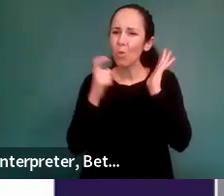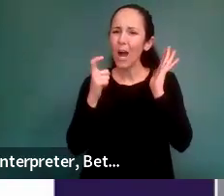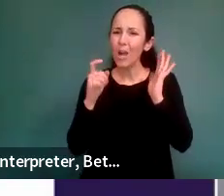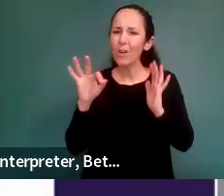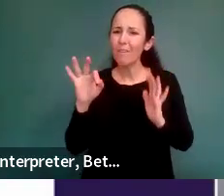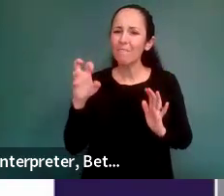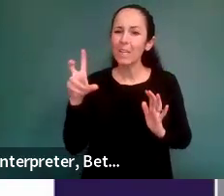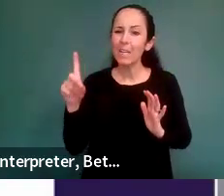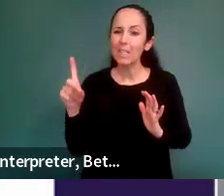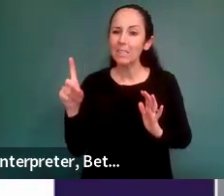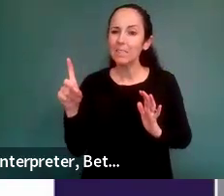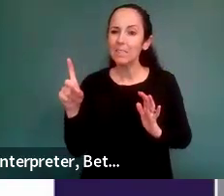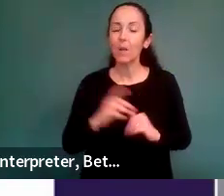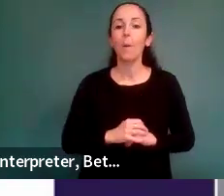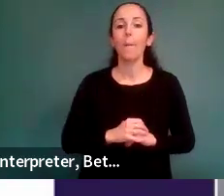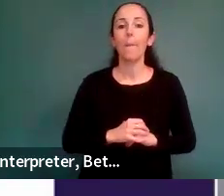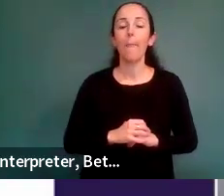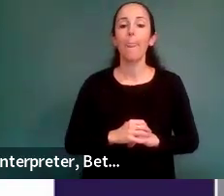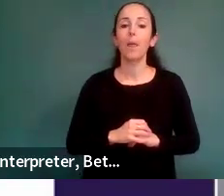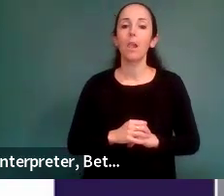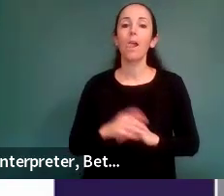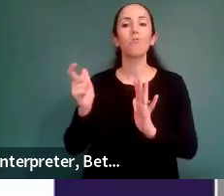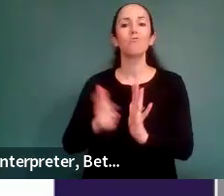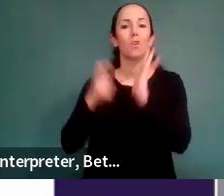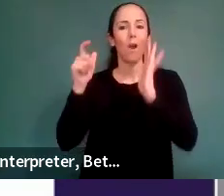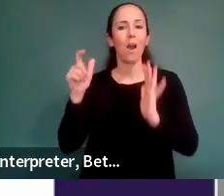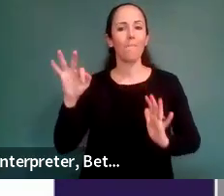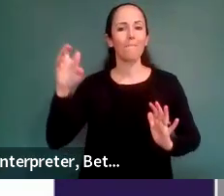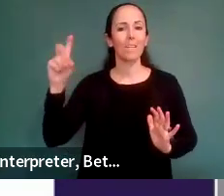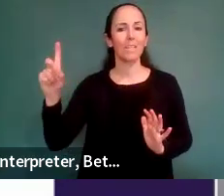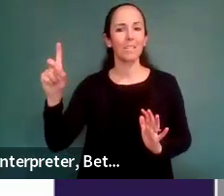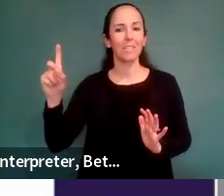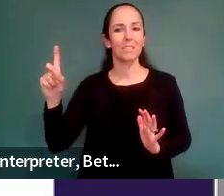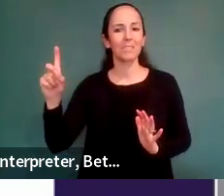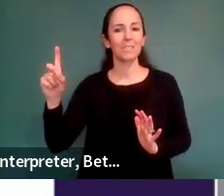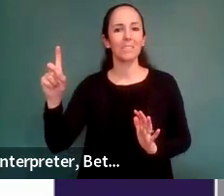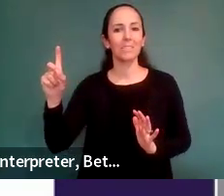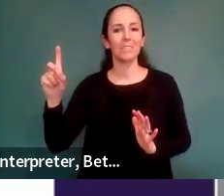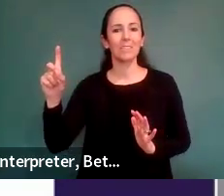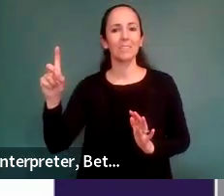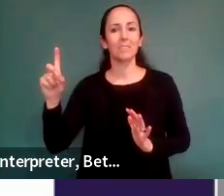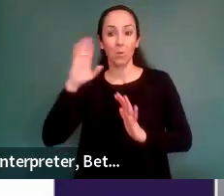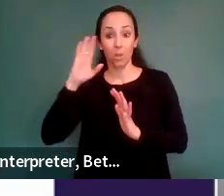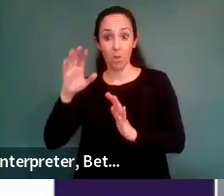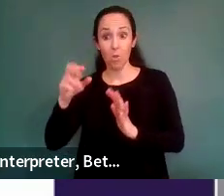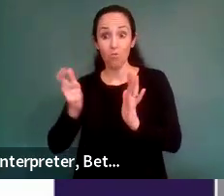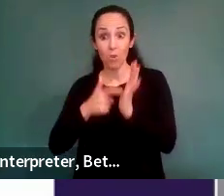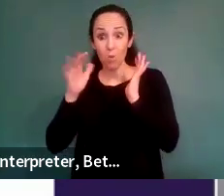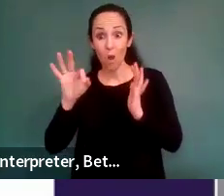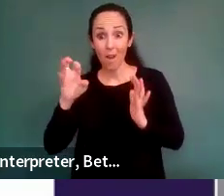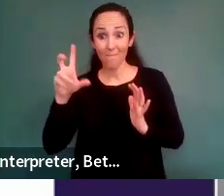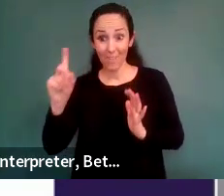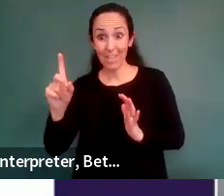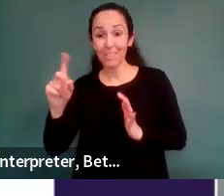this. For this form, required fields are marked in blue. That's